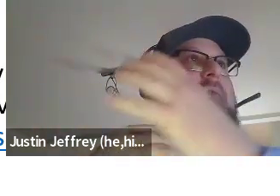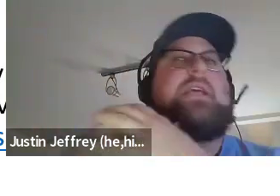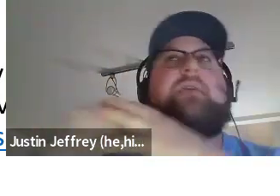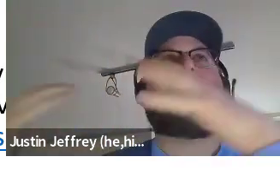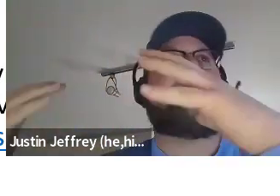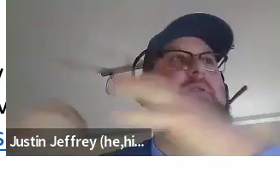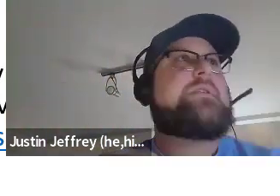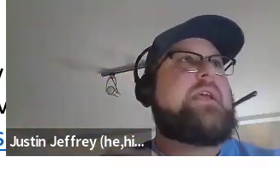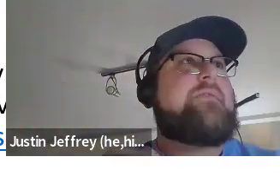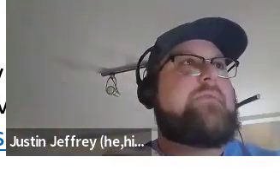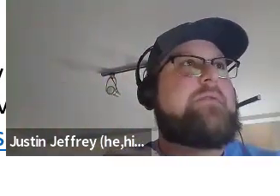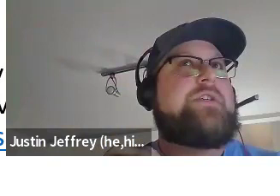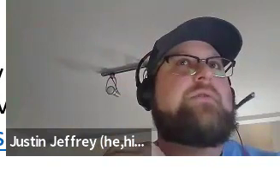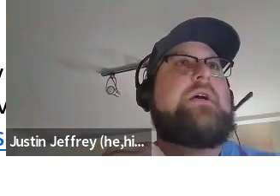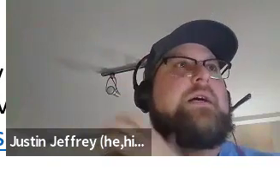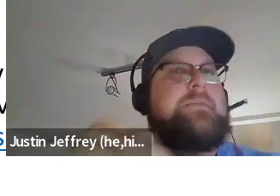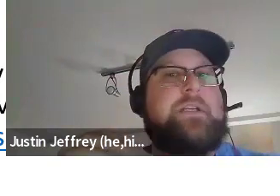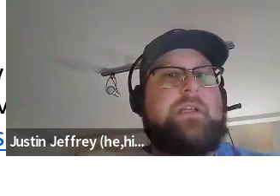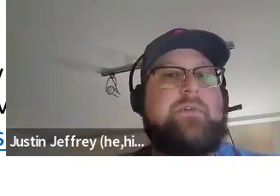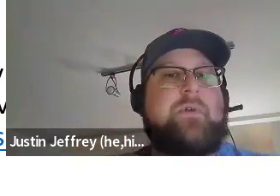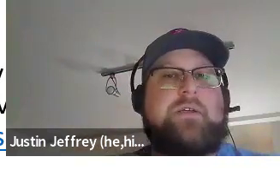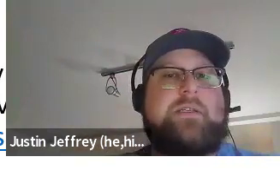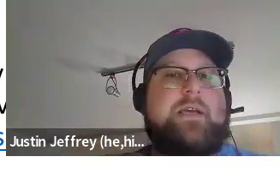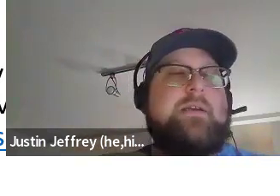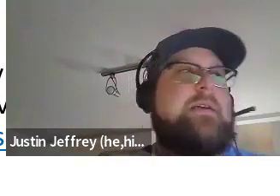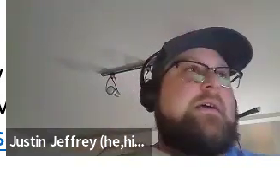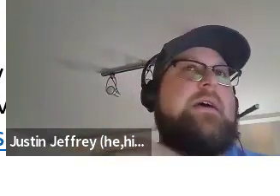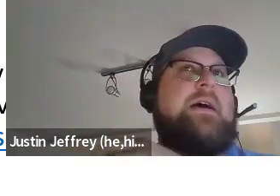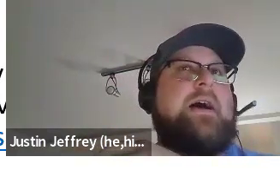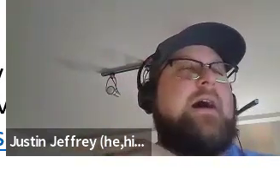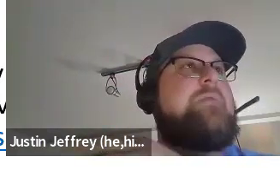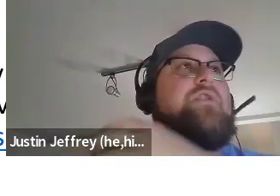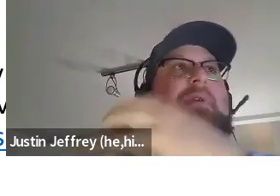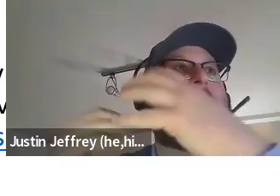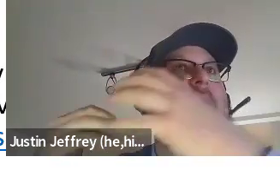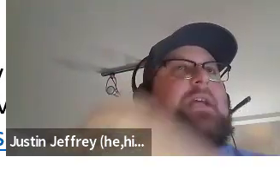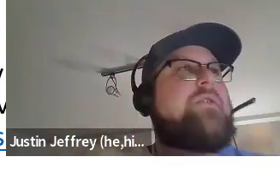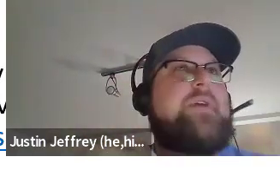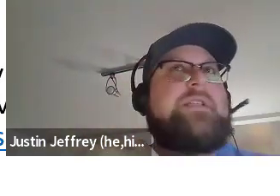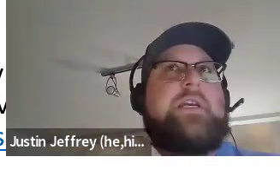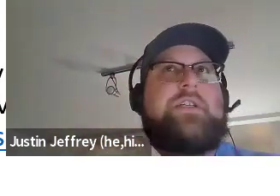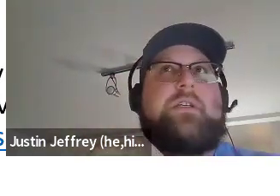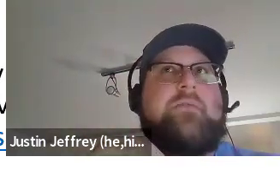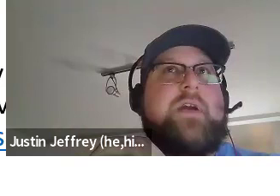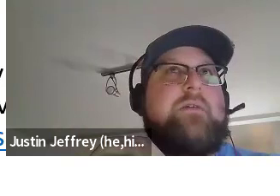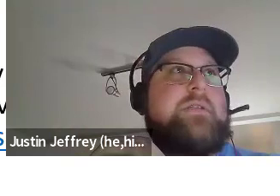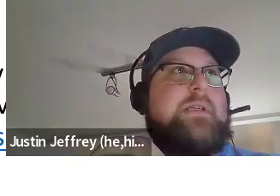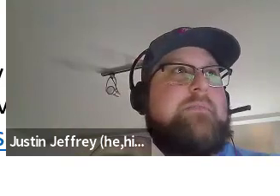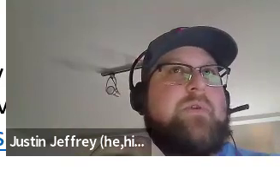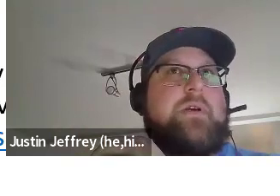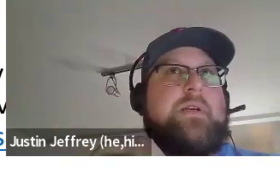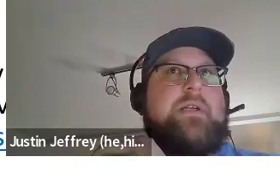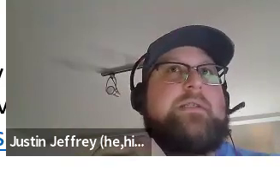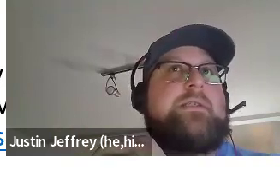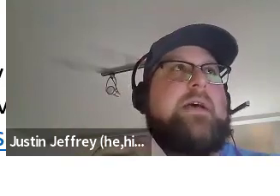keeping yourself safe and keeping those safe around you, especially if you are sick. Improving the indoor ventilation of your house